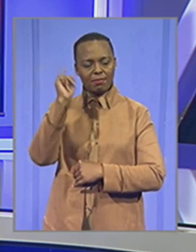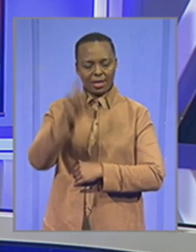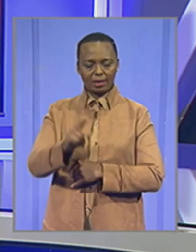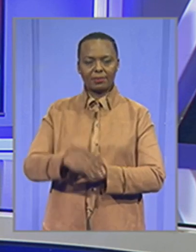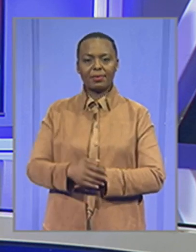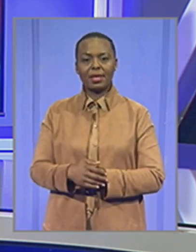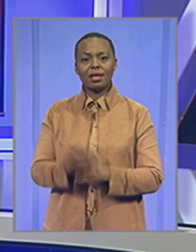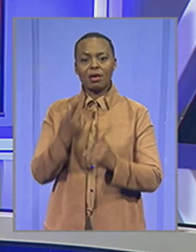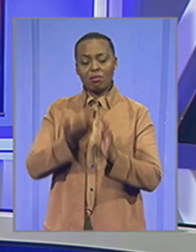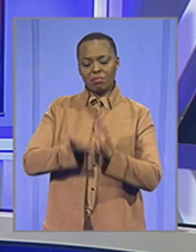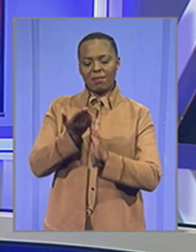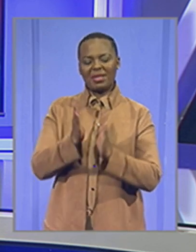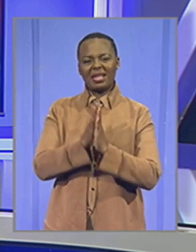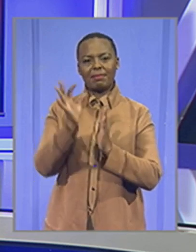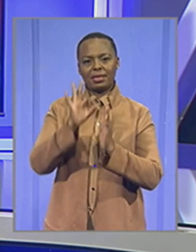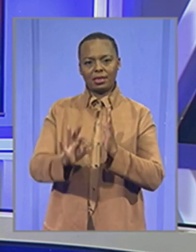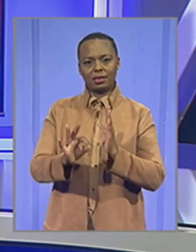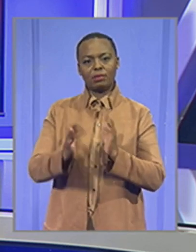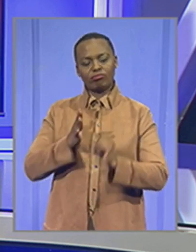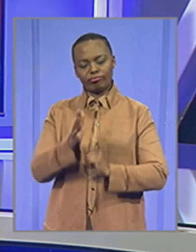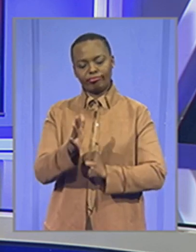kokeletso ya diperesente di le 10.